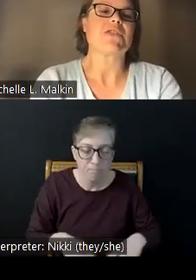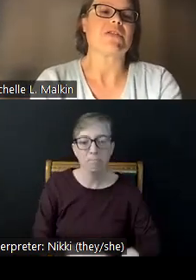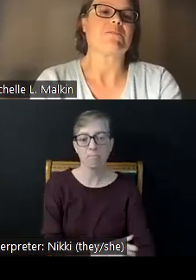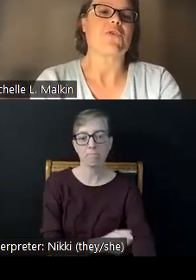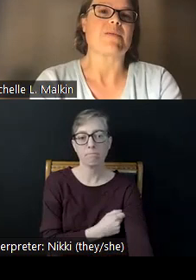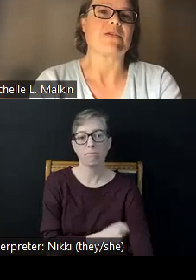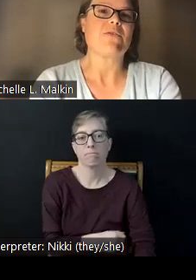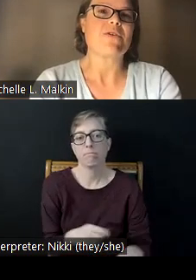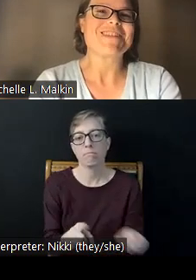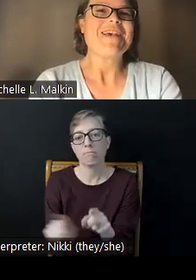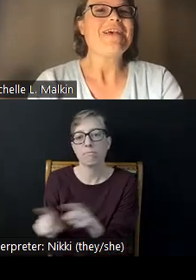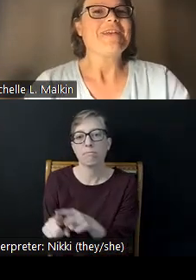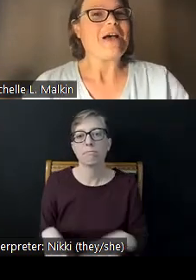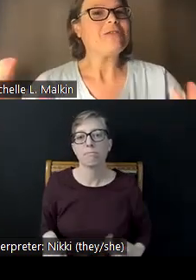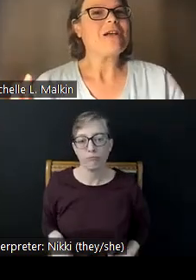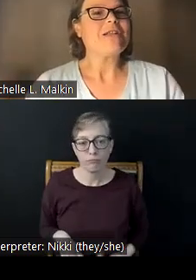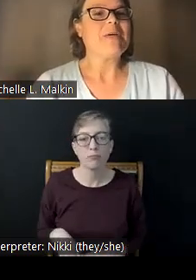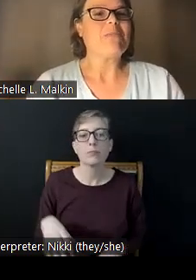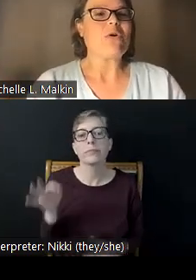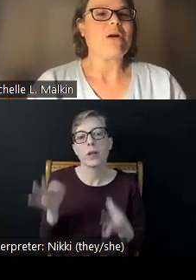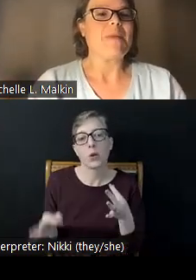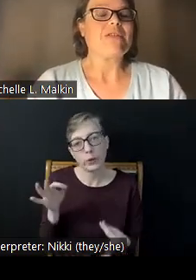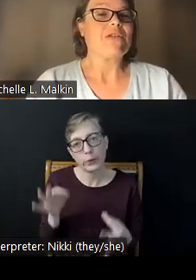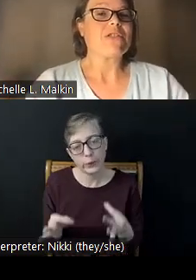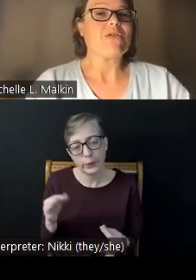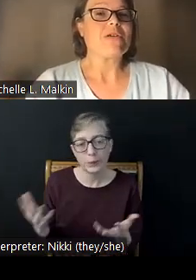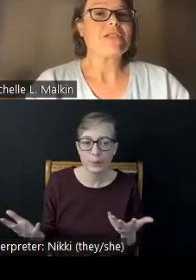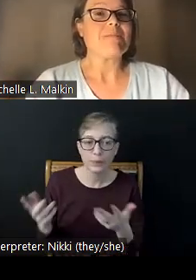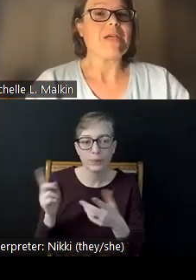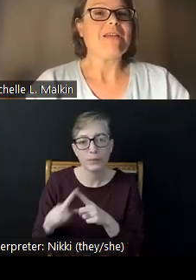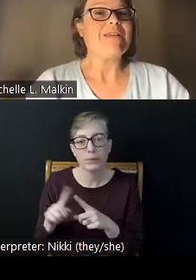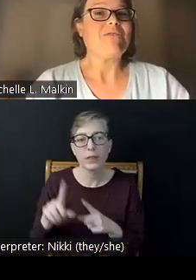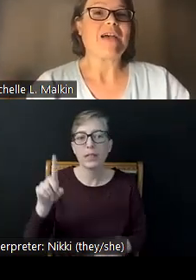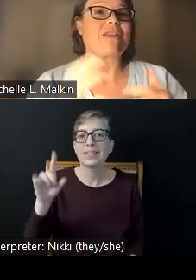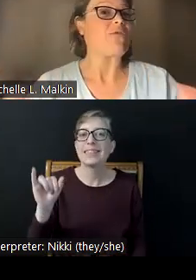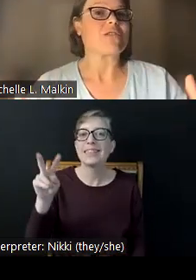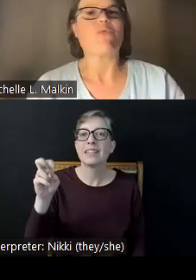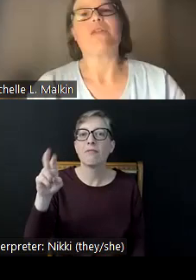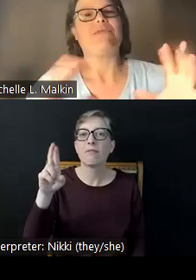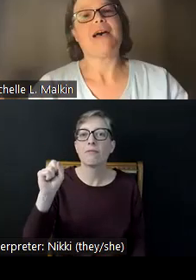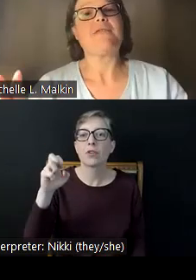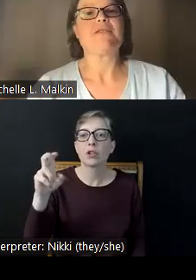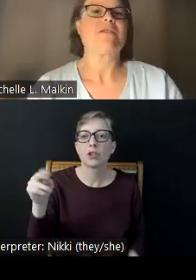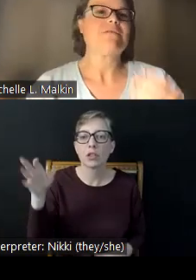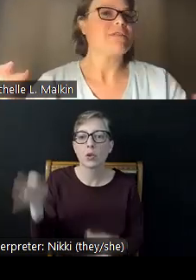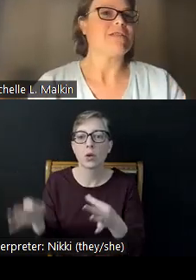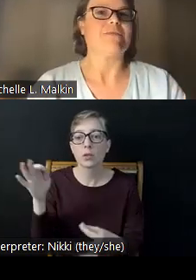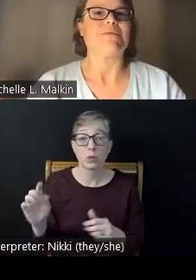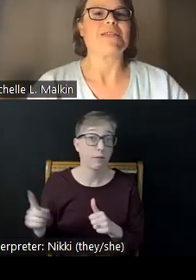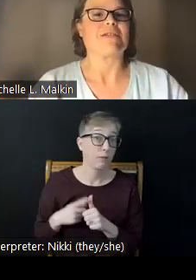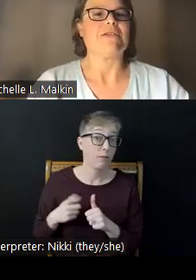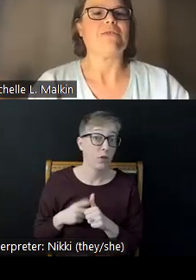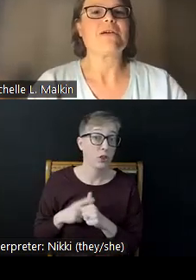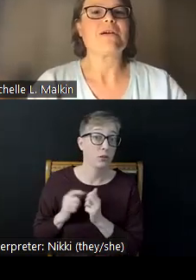of diversion programs in courts. I'll talk a little bit more about diversion courts in a bit. And in fact, the first one that was ever started was